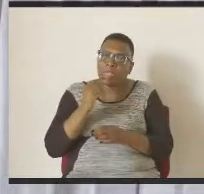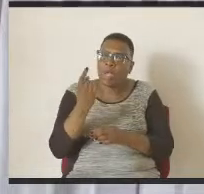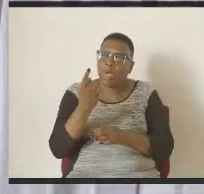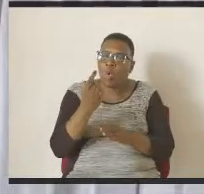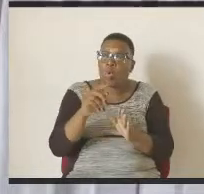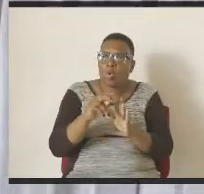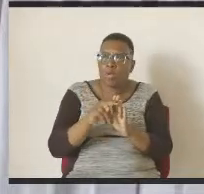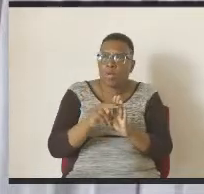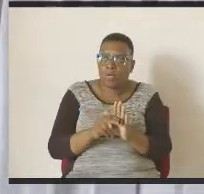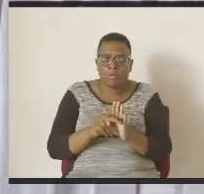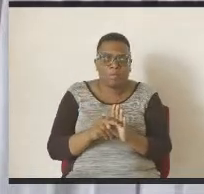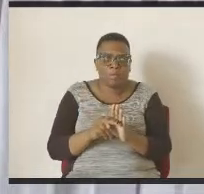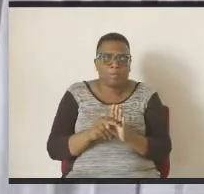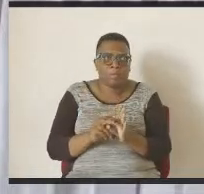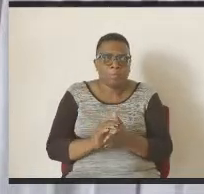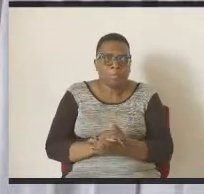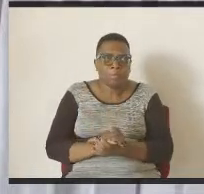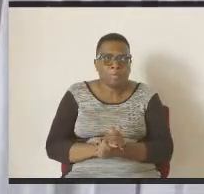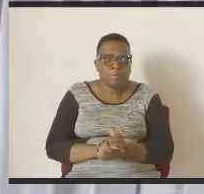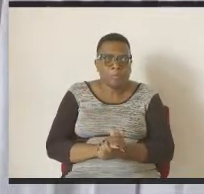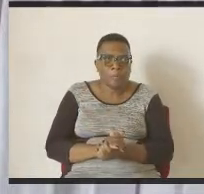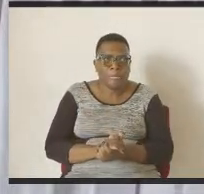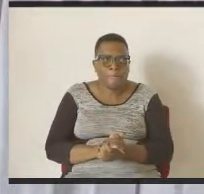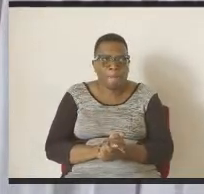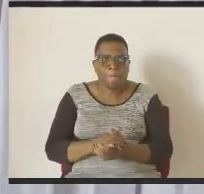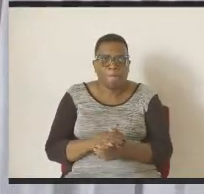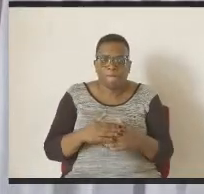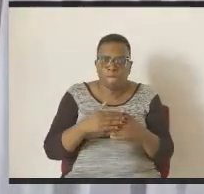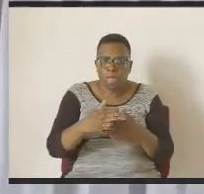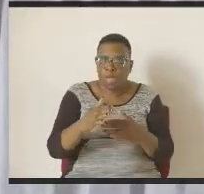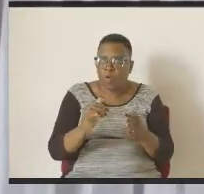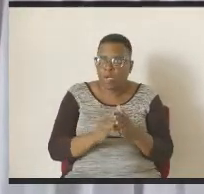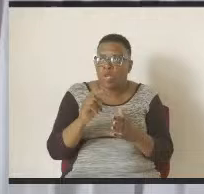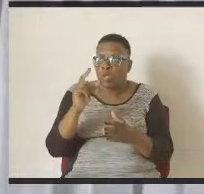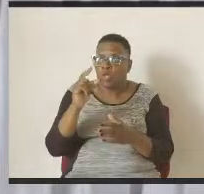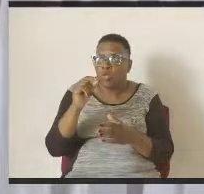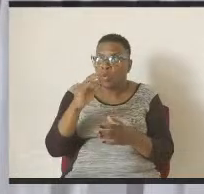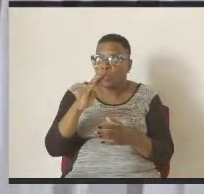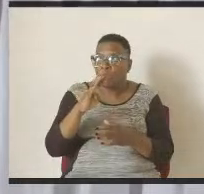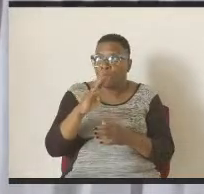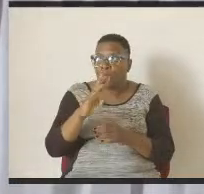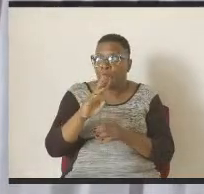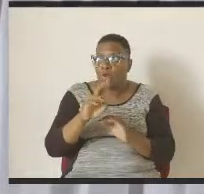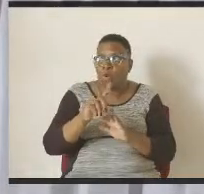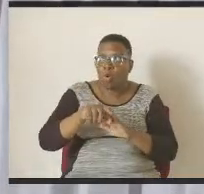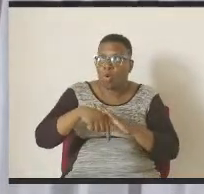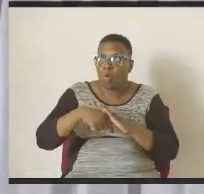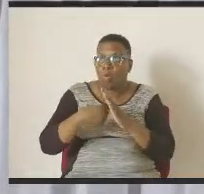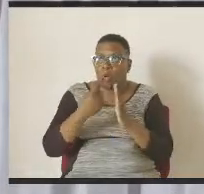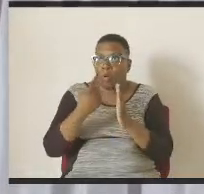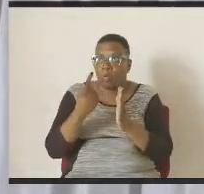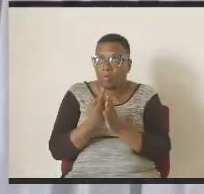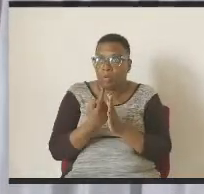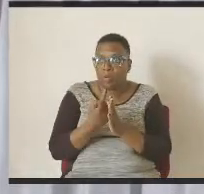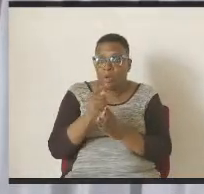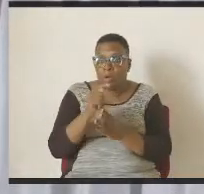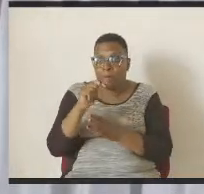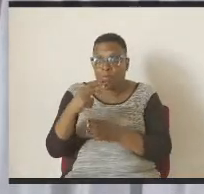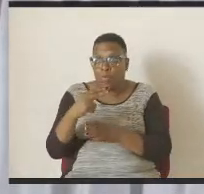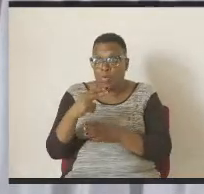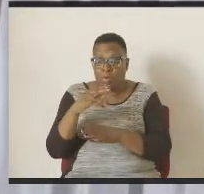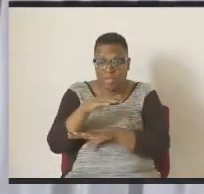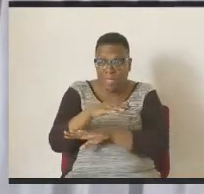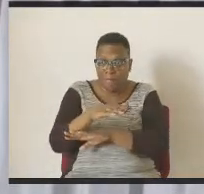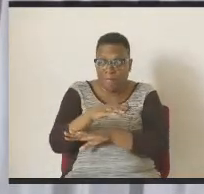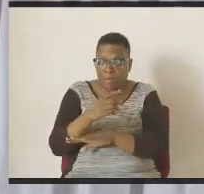aloneness experience throughout that 24 hours, that last 24 hours, from Thursday evening till